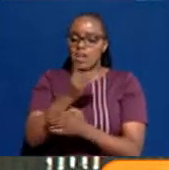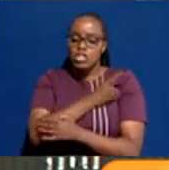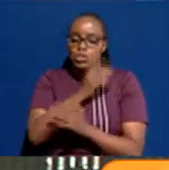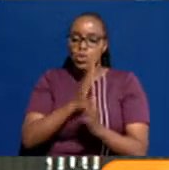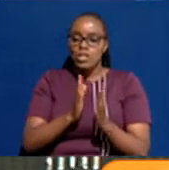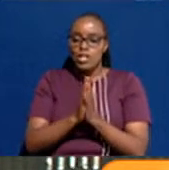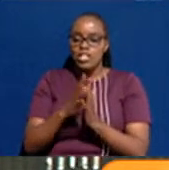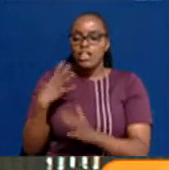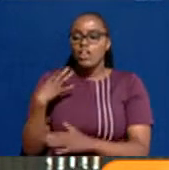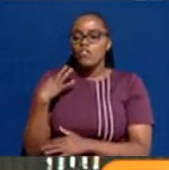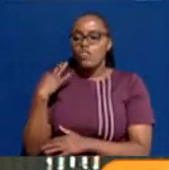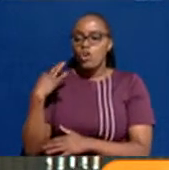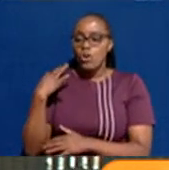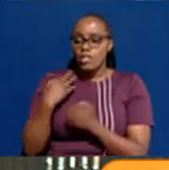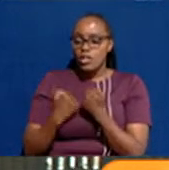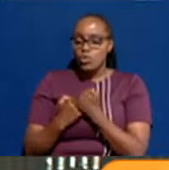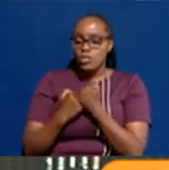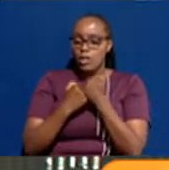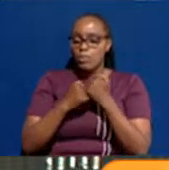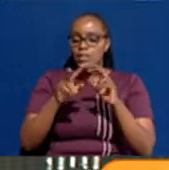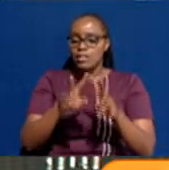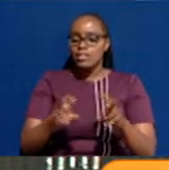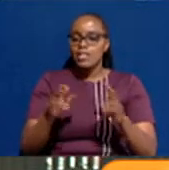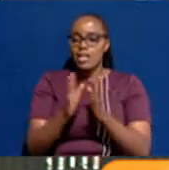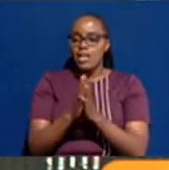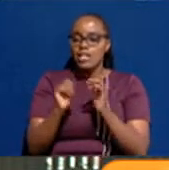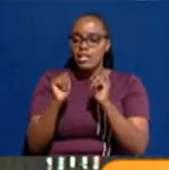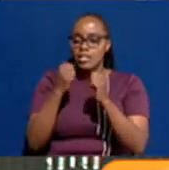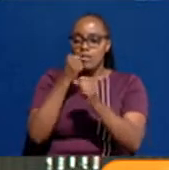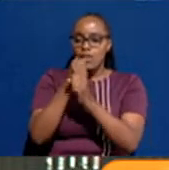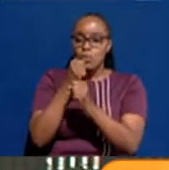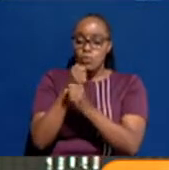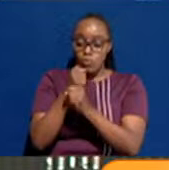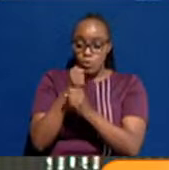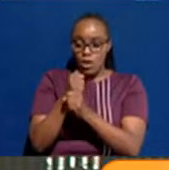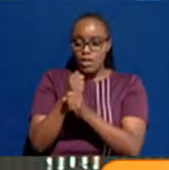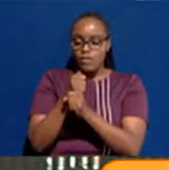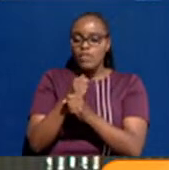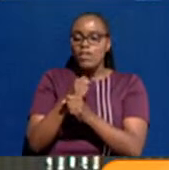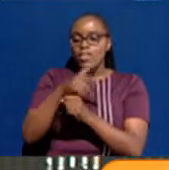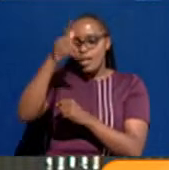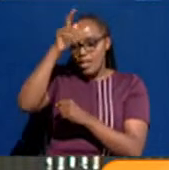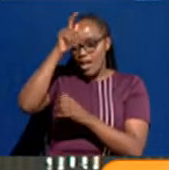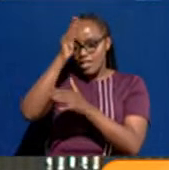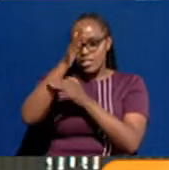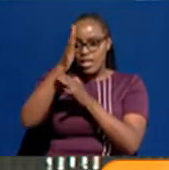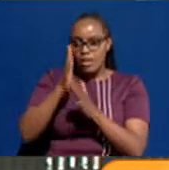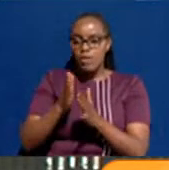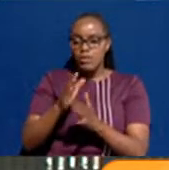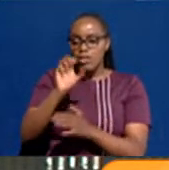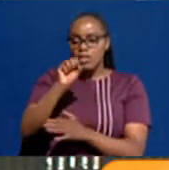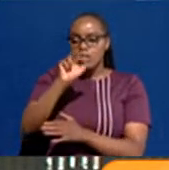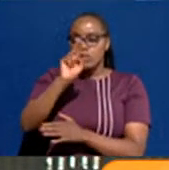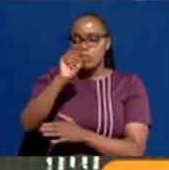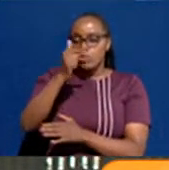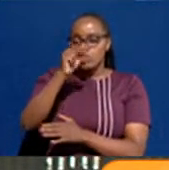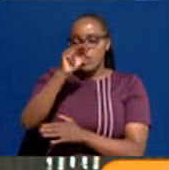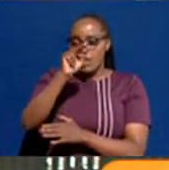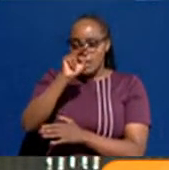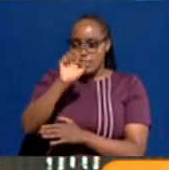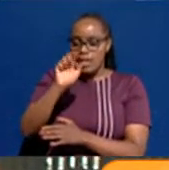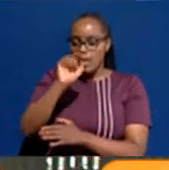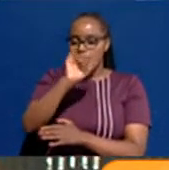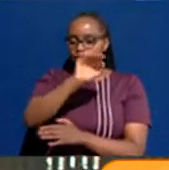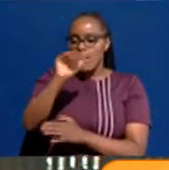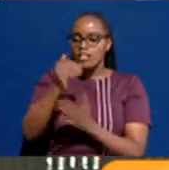and volunteers to aid in the search and rescue efforts. Now, the Turkish ambassador to Kenya, Subutay Yüksel, has appealed for